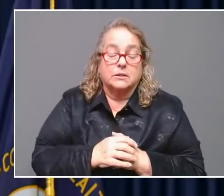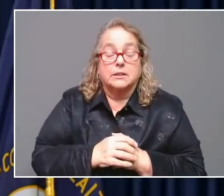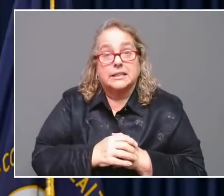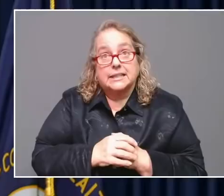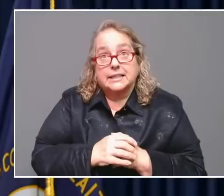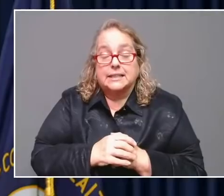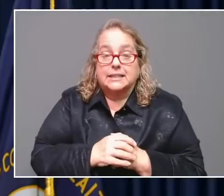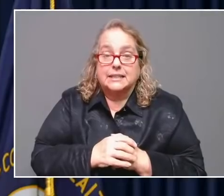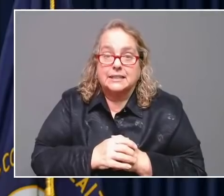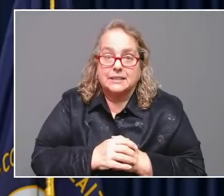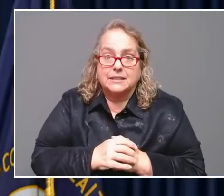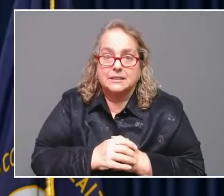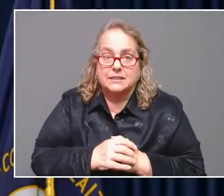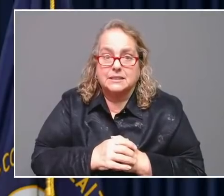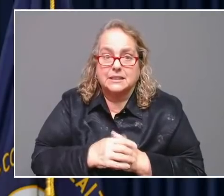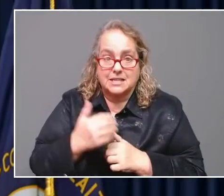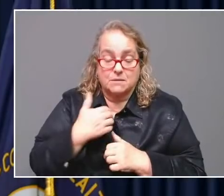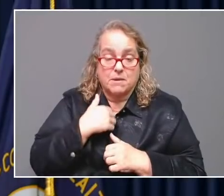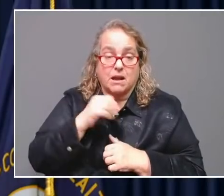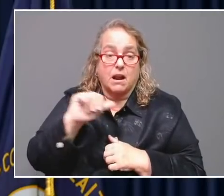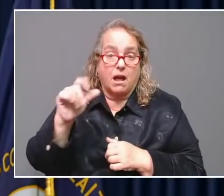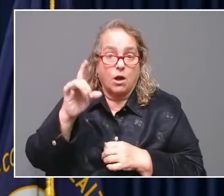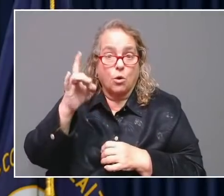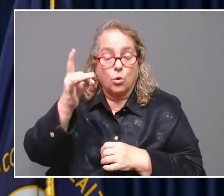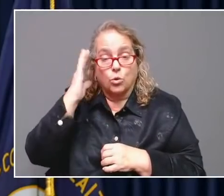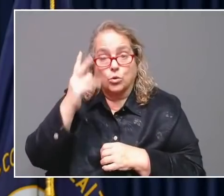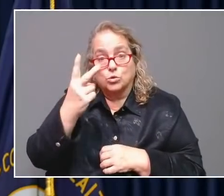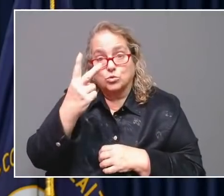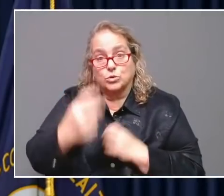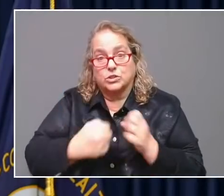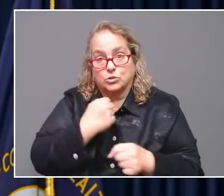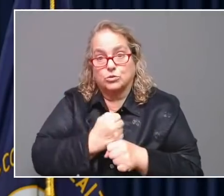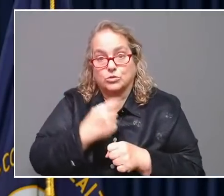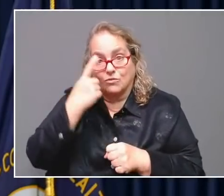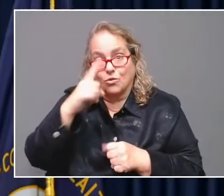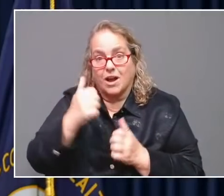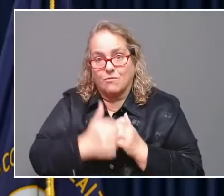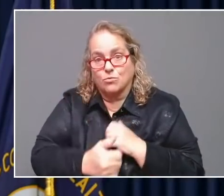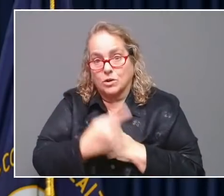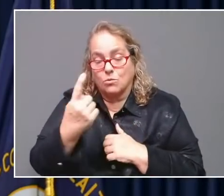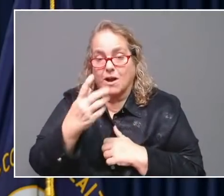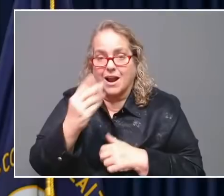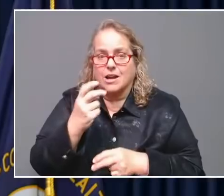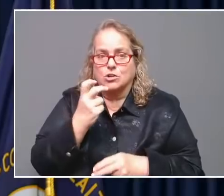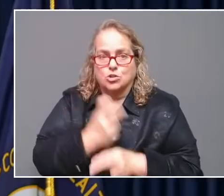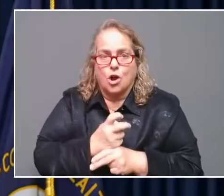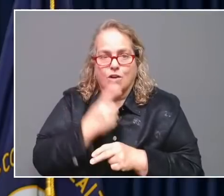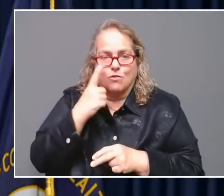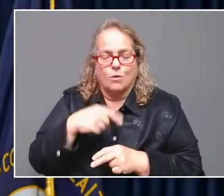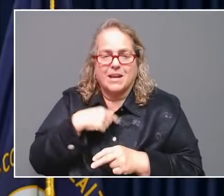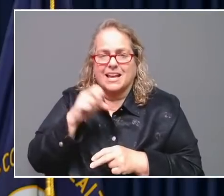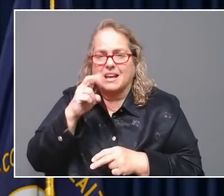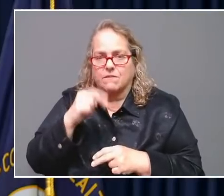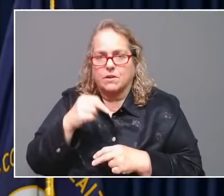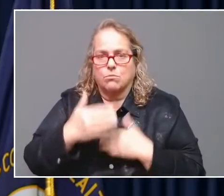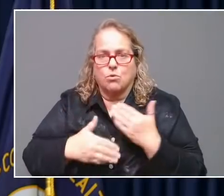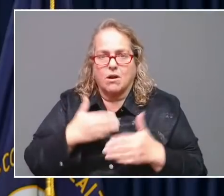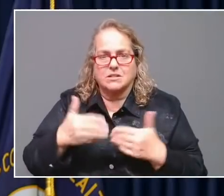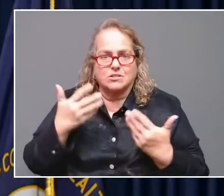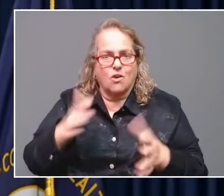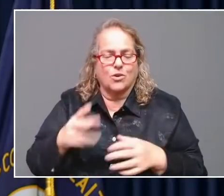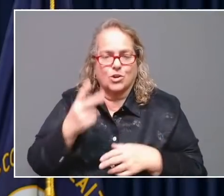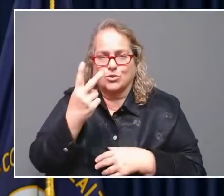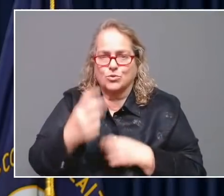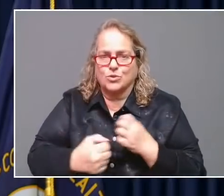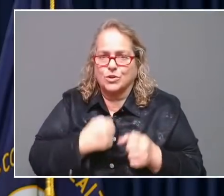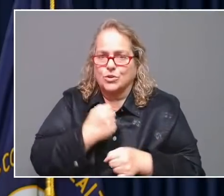it's been a wild 2 years for everybody. And it's even hard to process that it's been 2 years. We've got